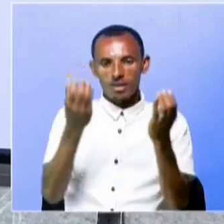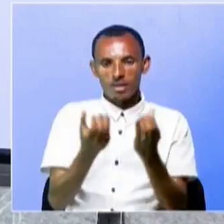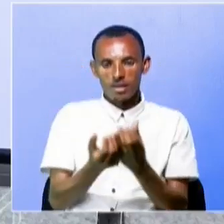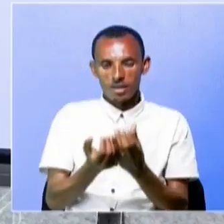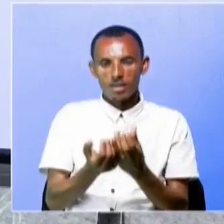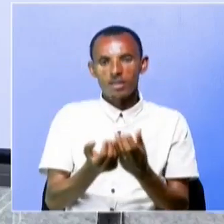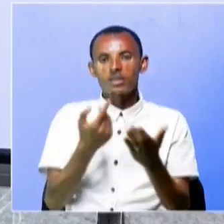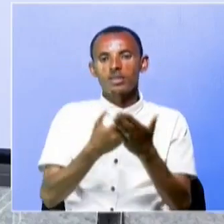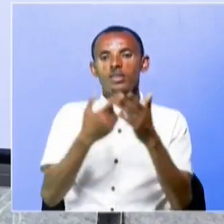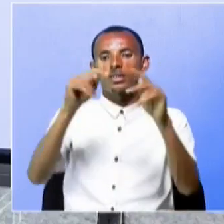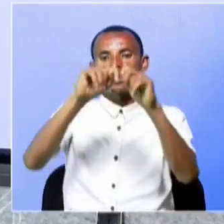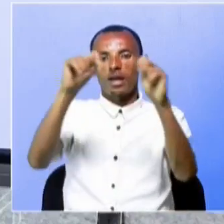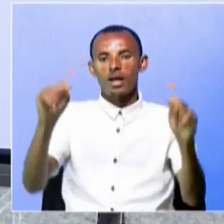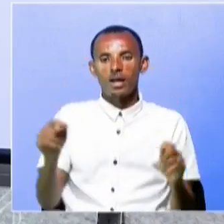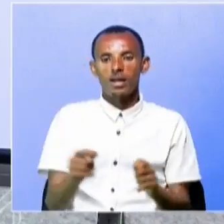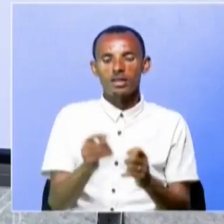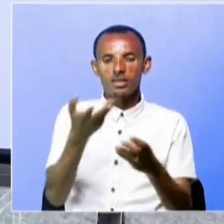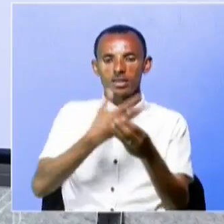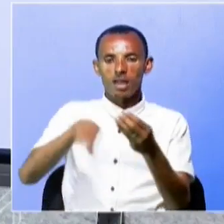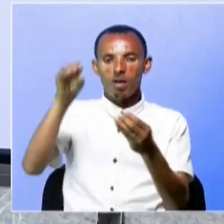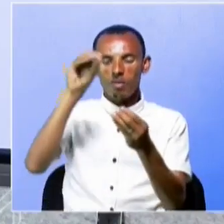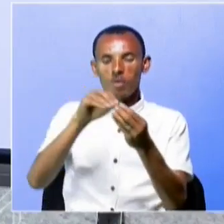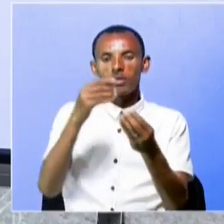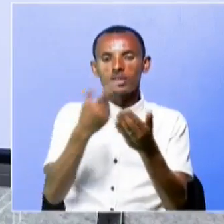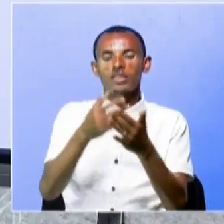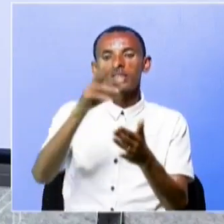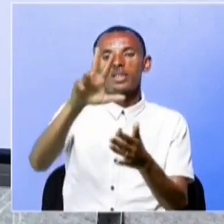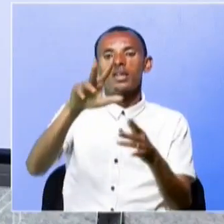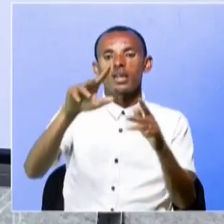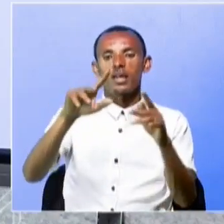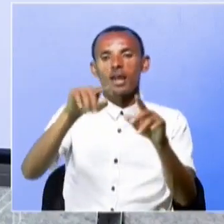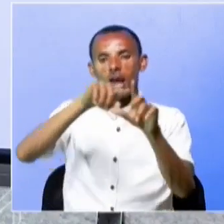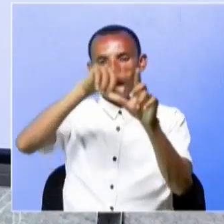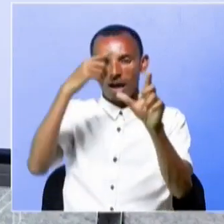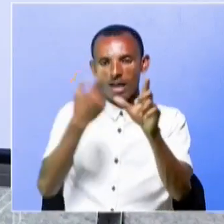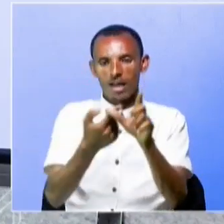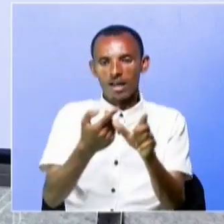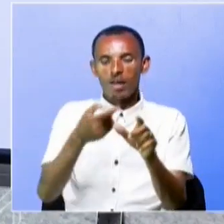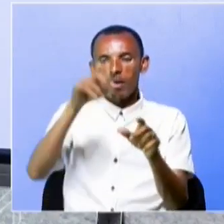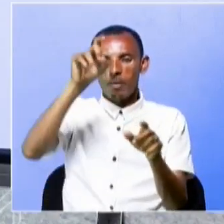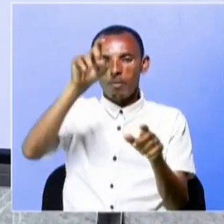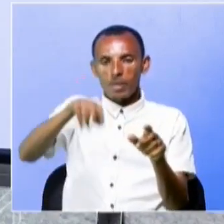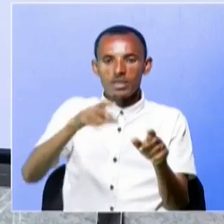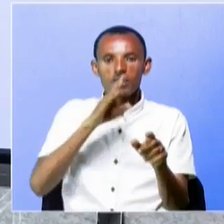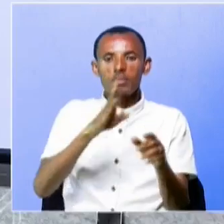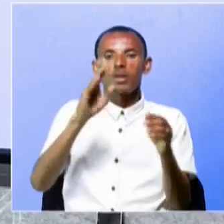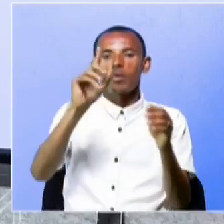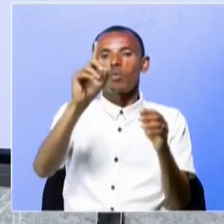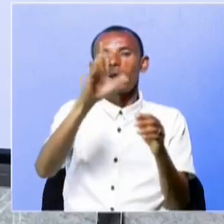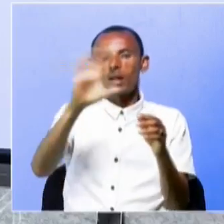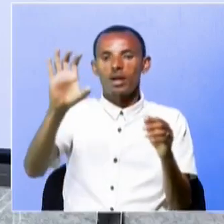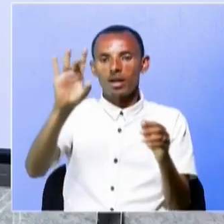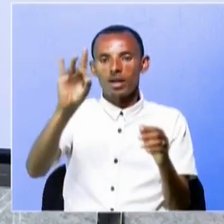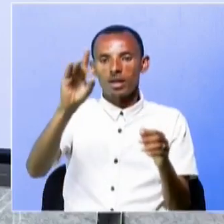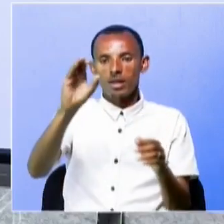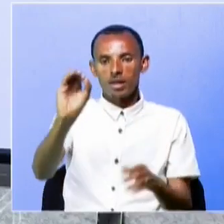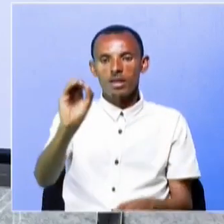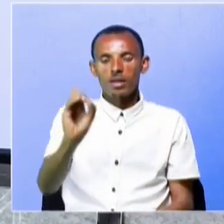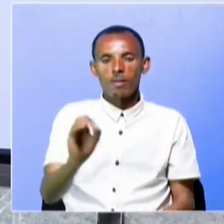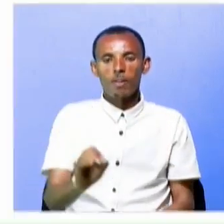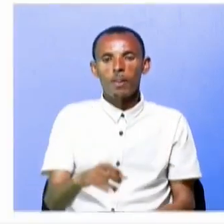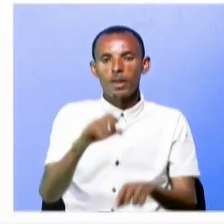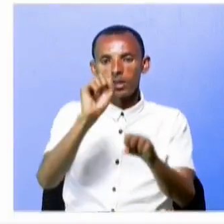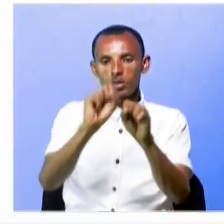this triangle. The sum of these three angles must be 180 degrees, right?